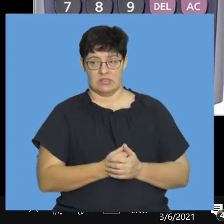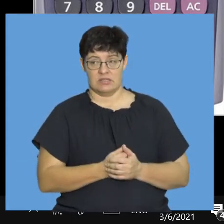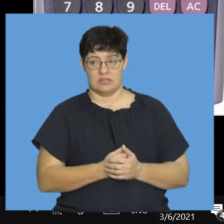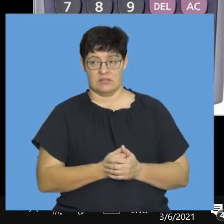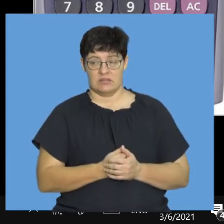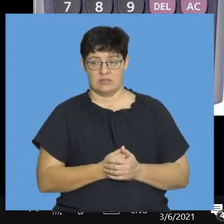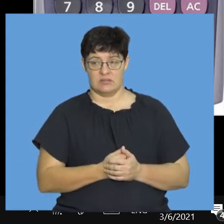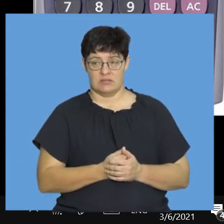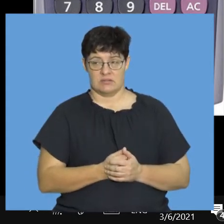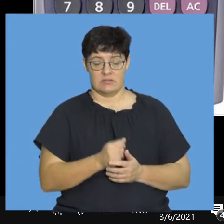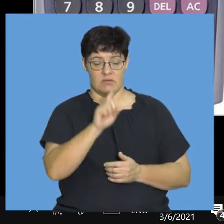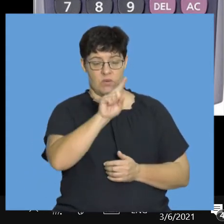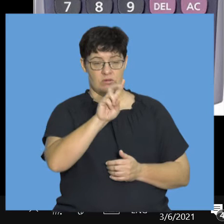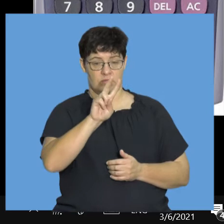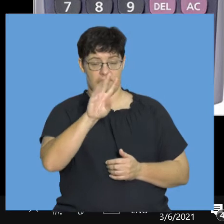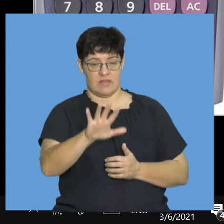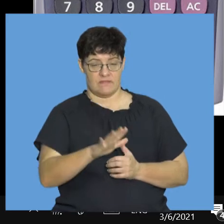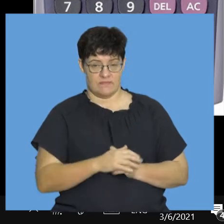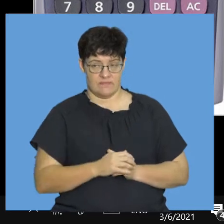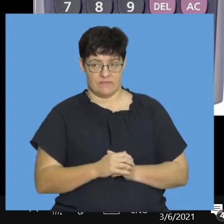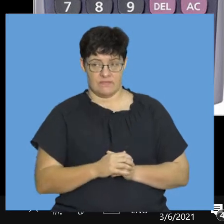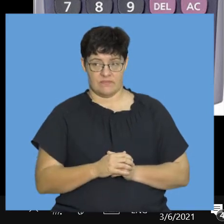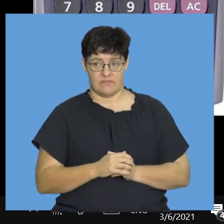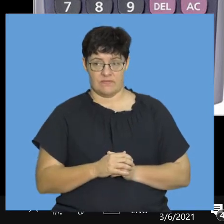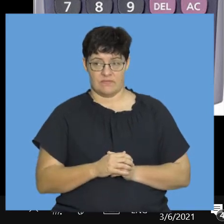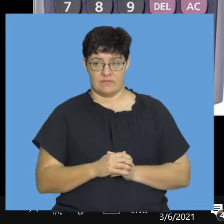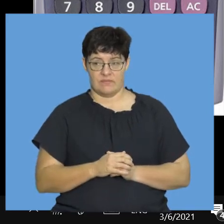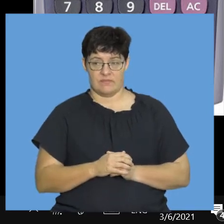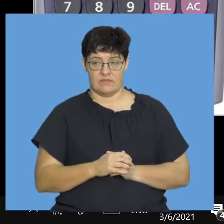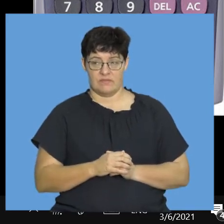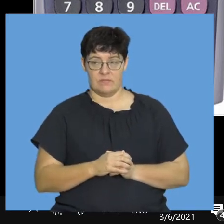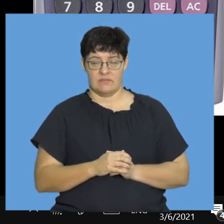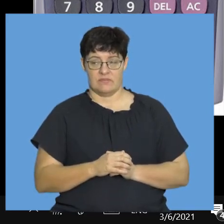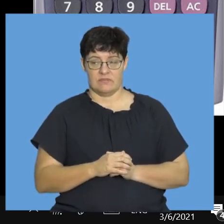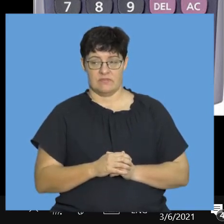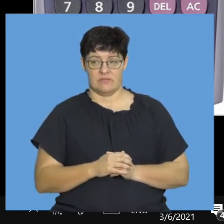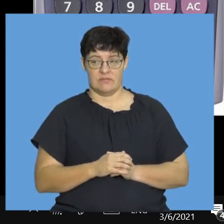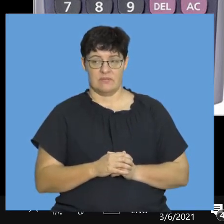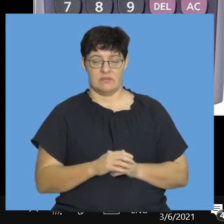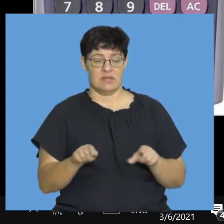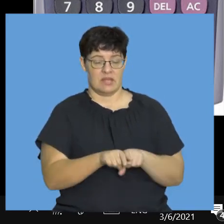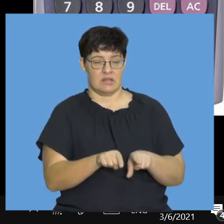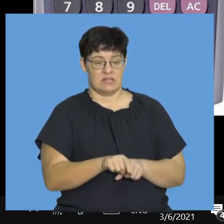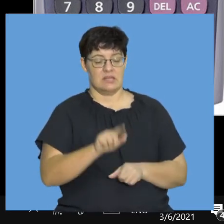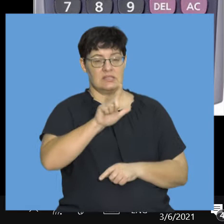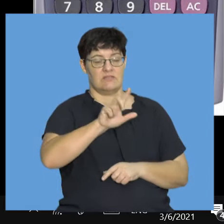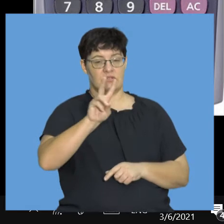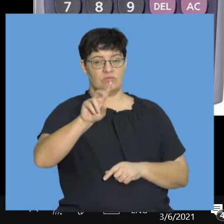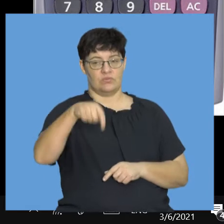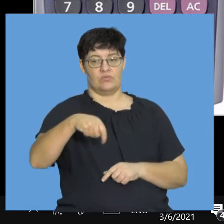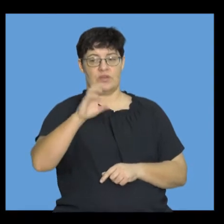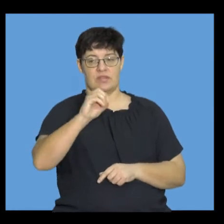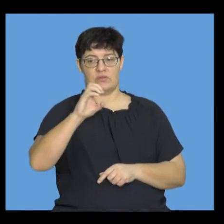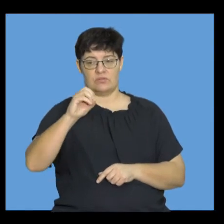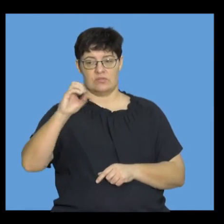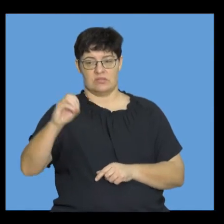of 125. Okay, there we go, and your answer is 72,000. Let's